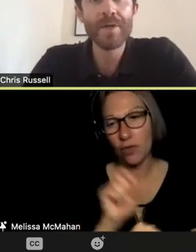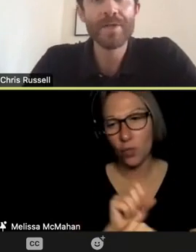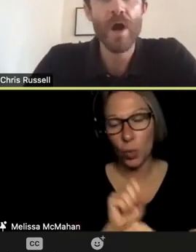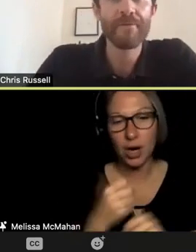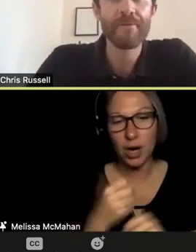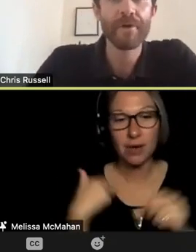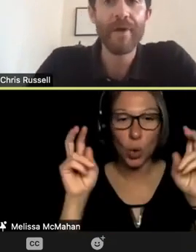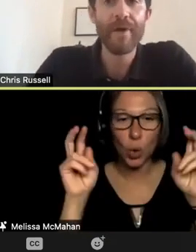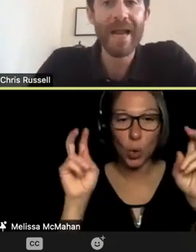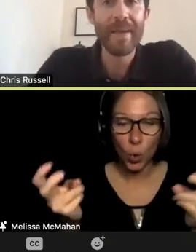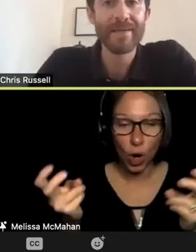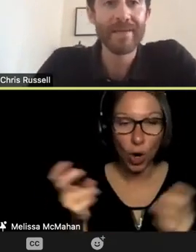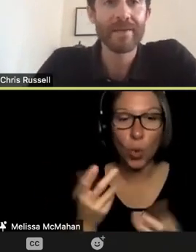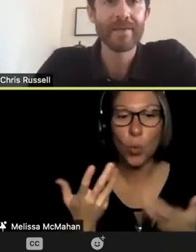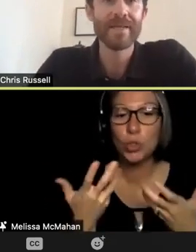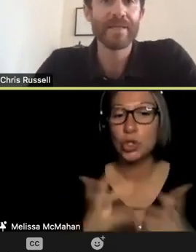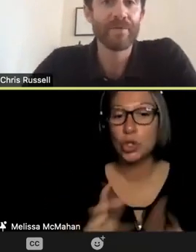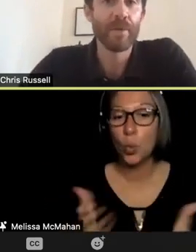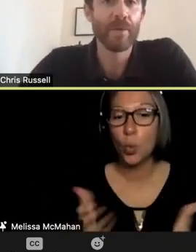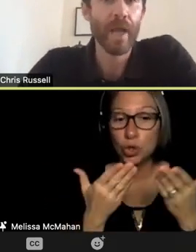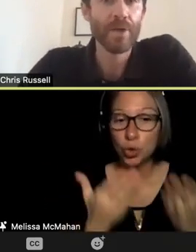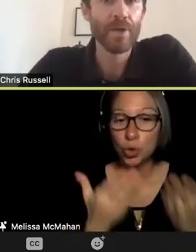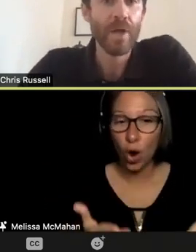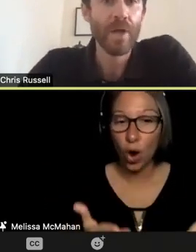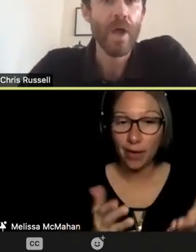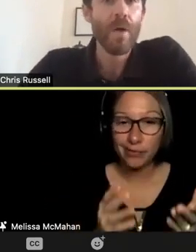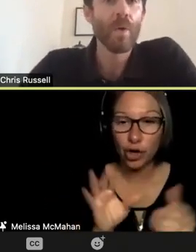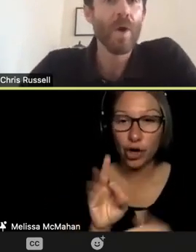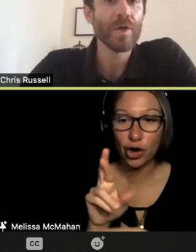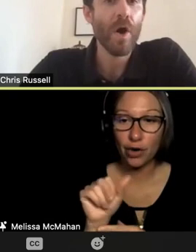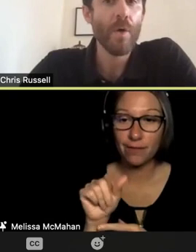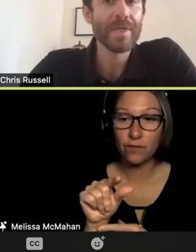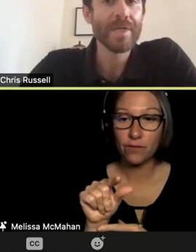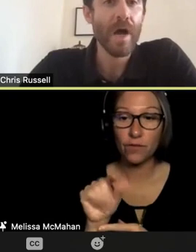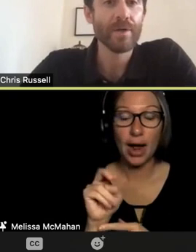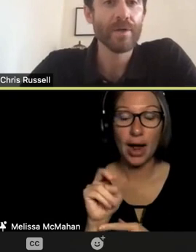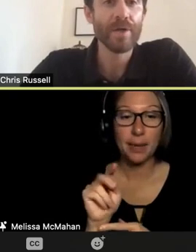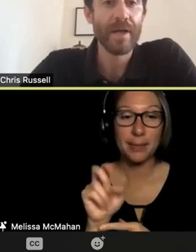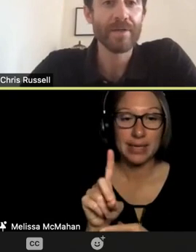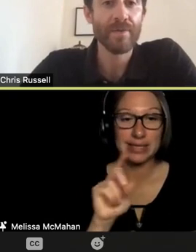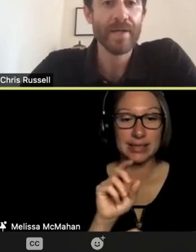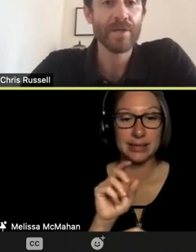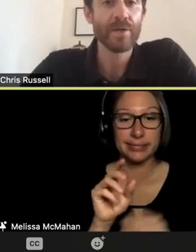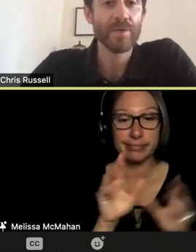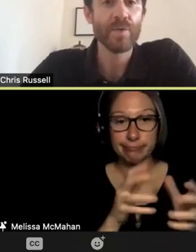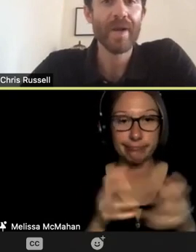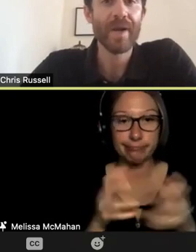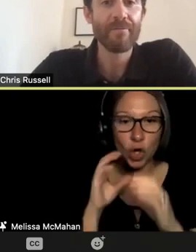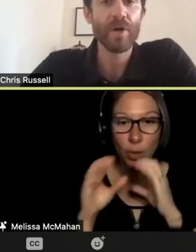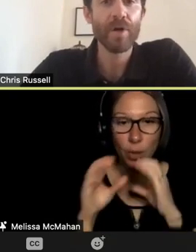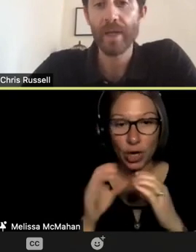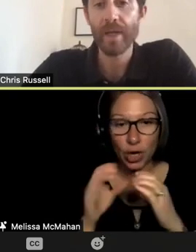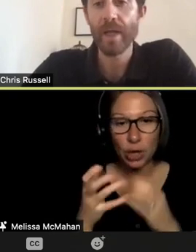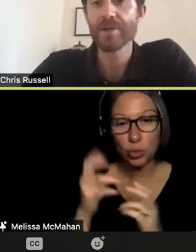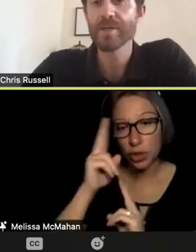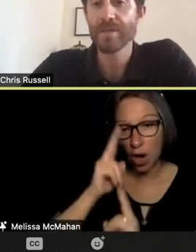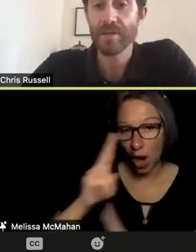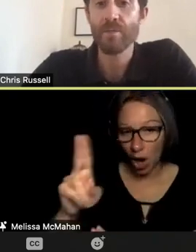"We don't want to offer fragmented sets of communication. We want to always honor the child's right to use